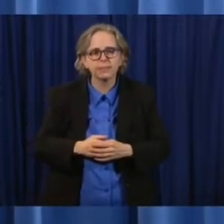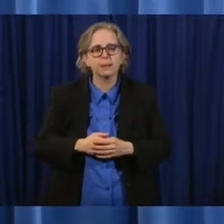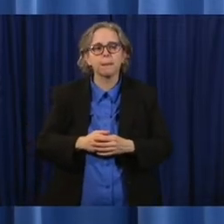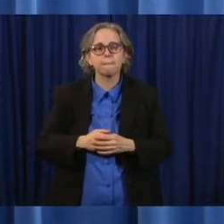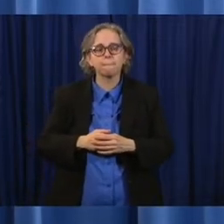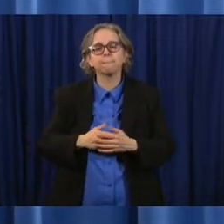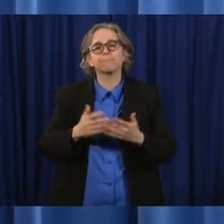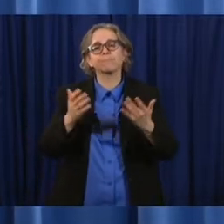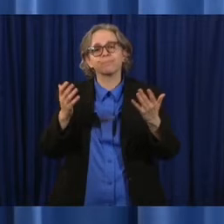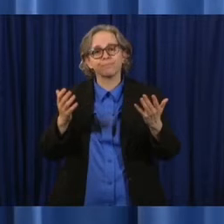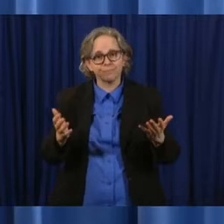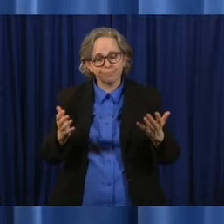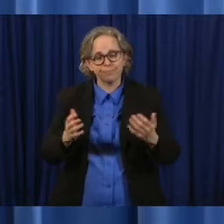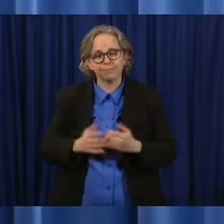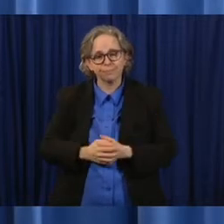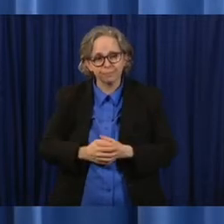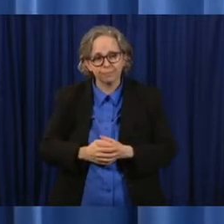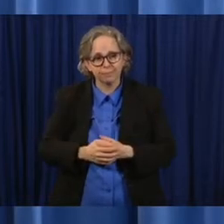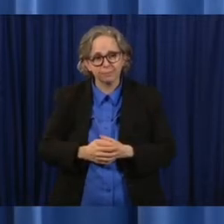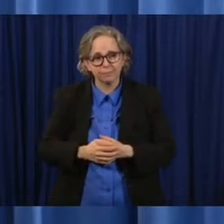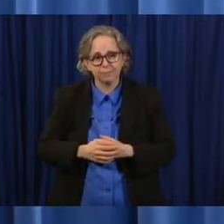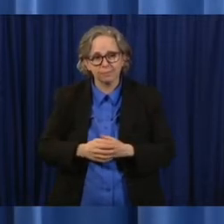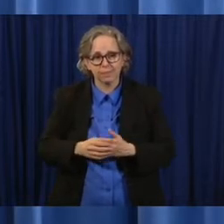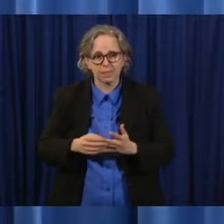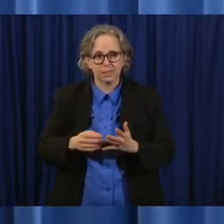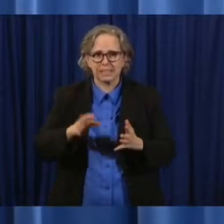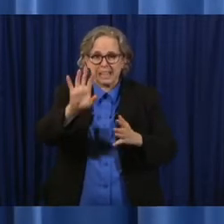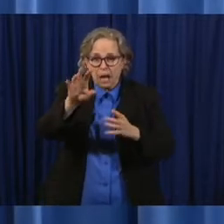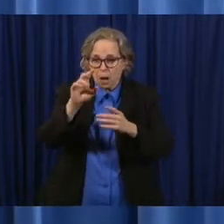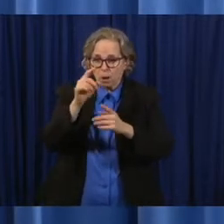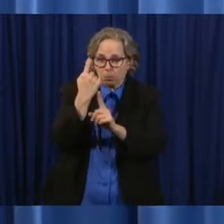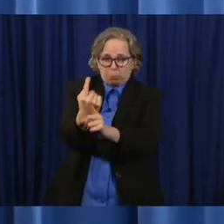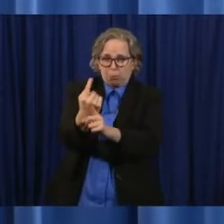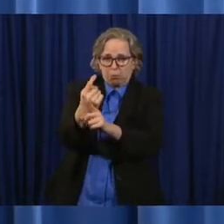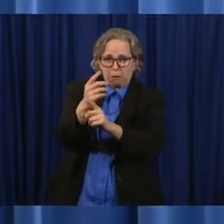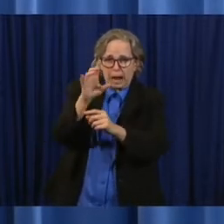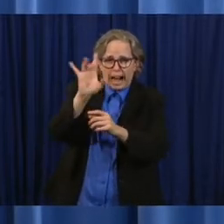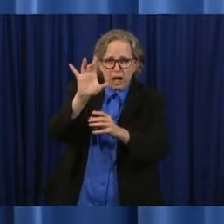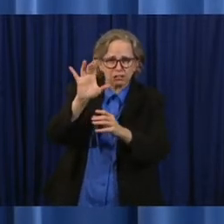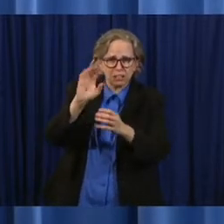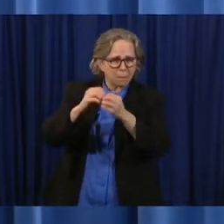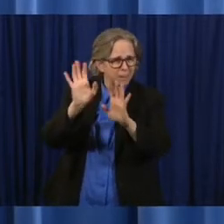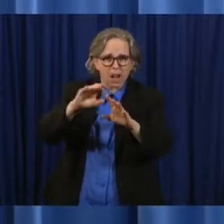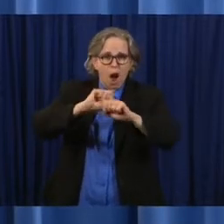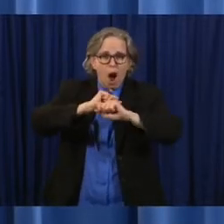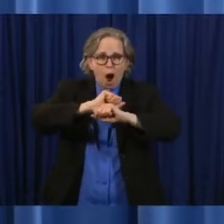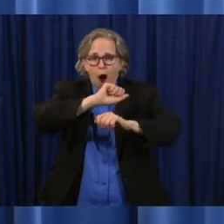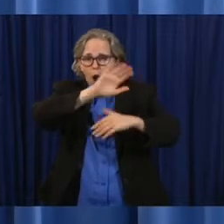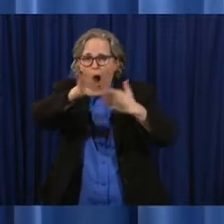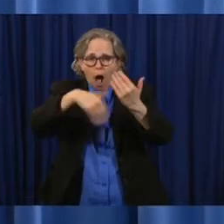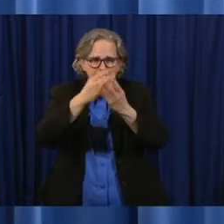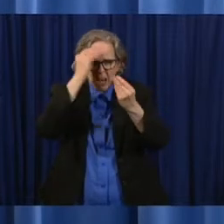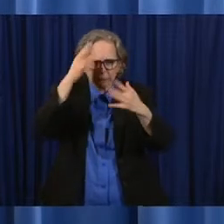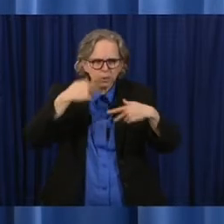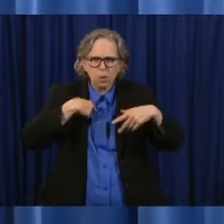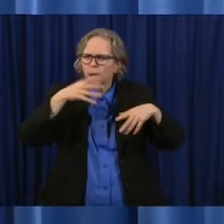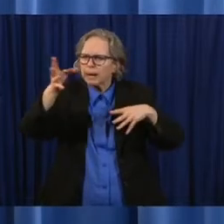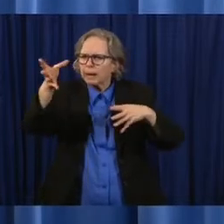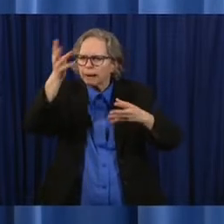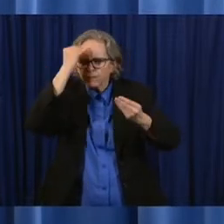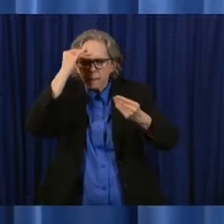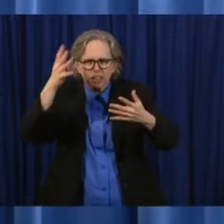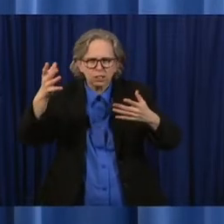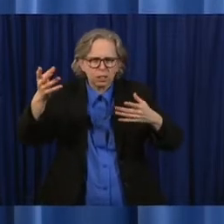Well, I think all information is important, and Ohioans need to weigh all of that information. We're trying to get every piece